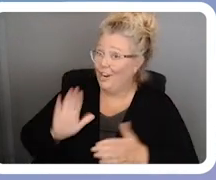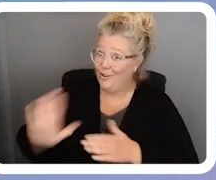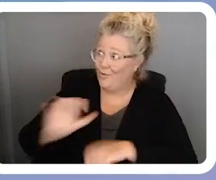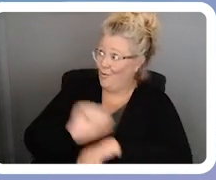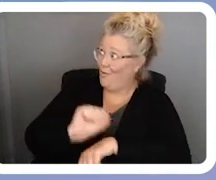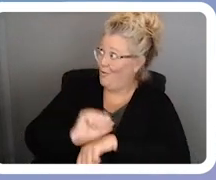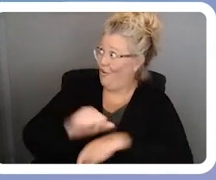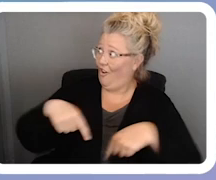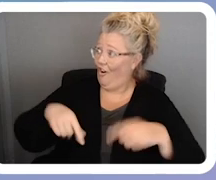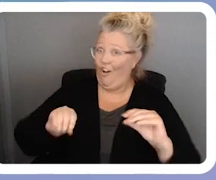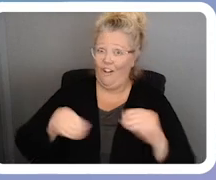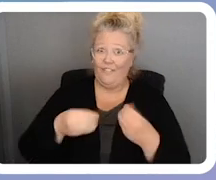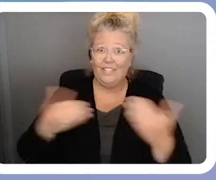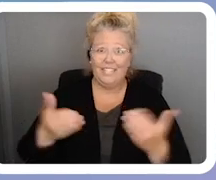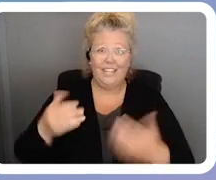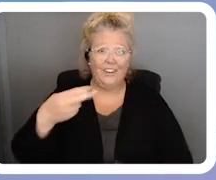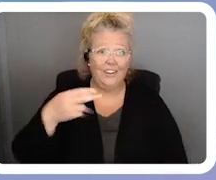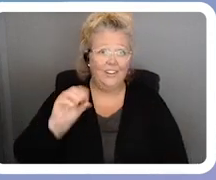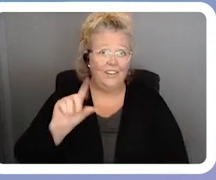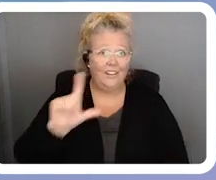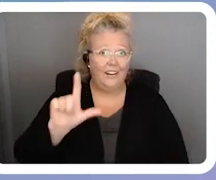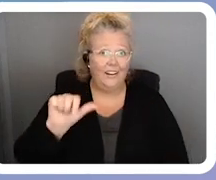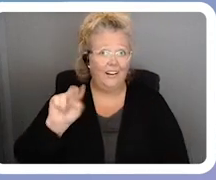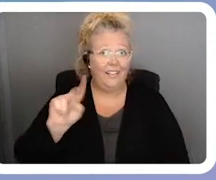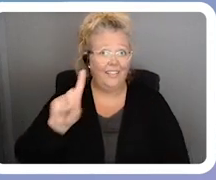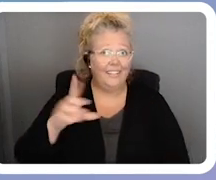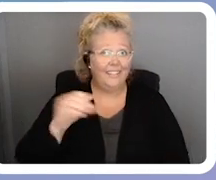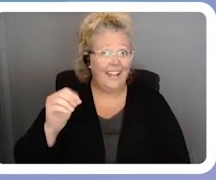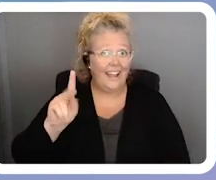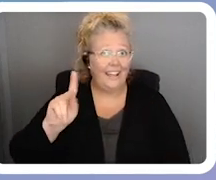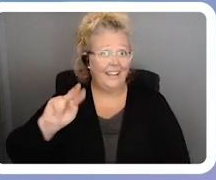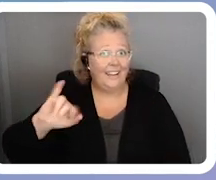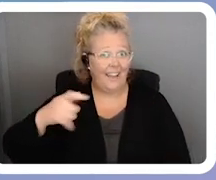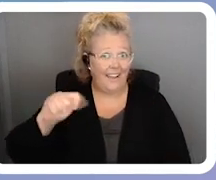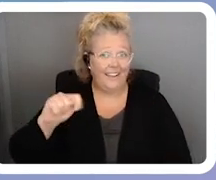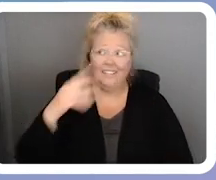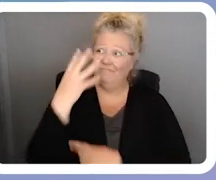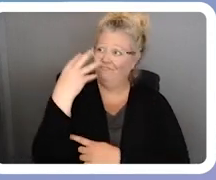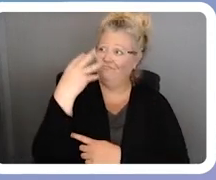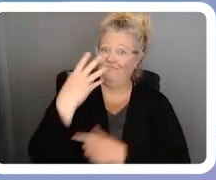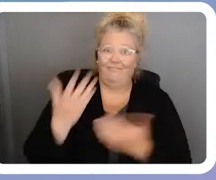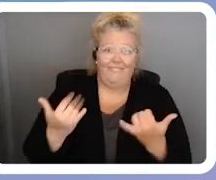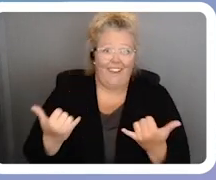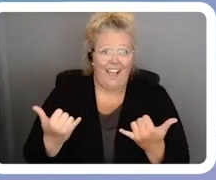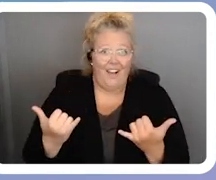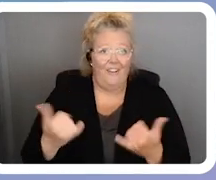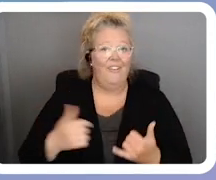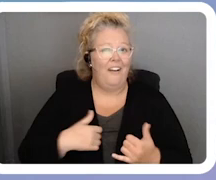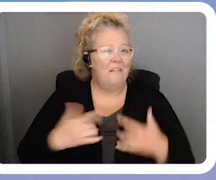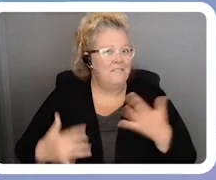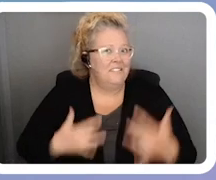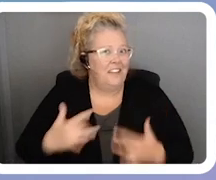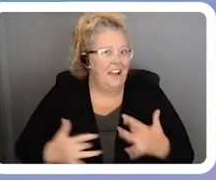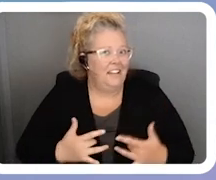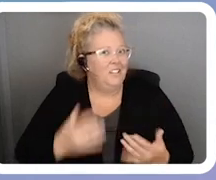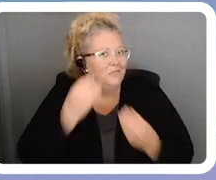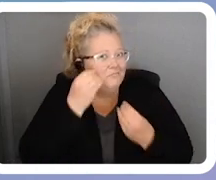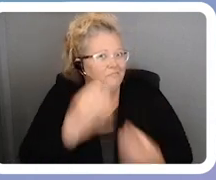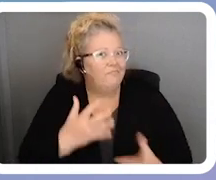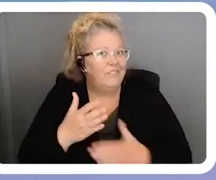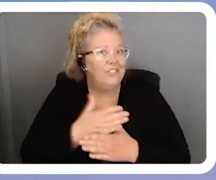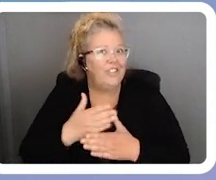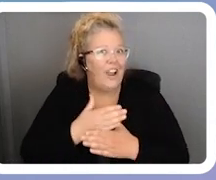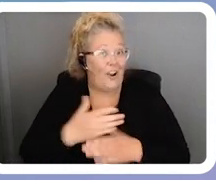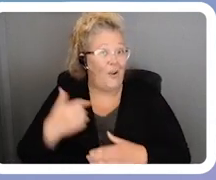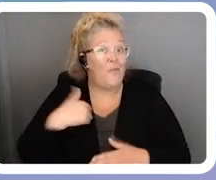so awesome that we're here at your job site, Holland & Knight, Josh, and filming and recording this awesome ceremony. And I'm